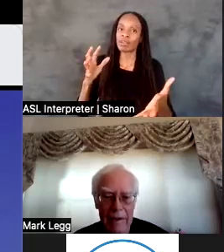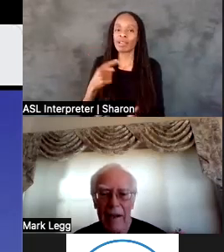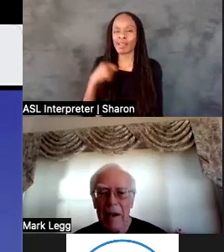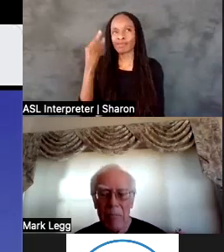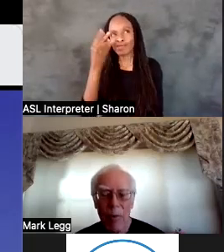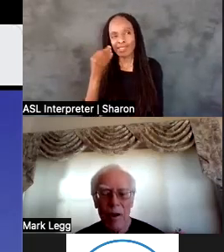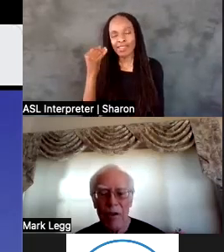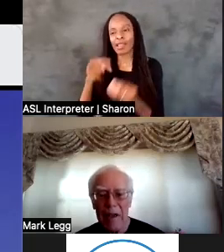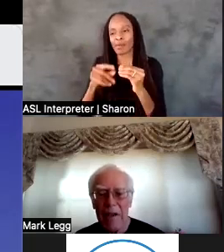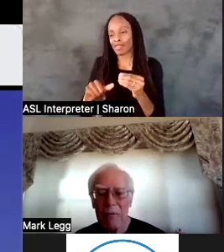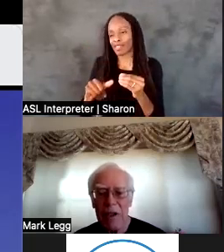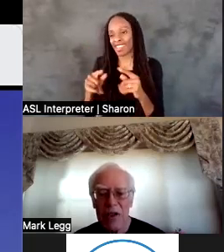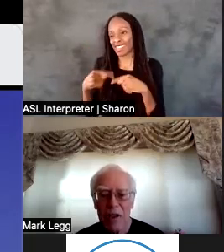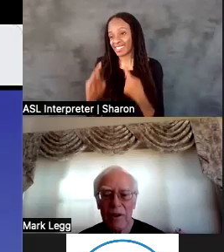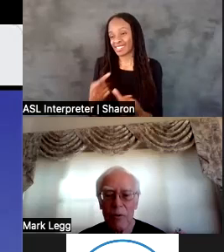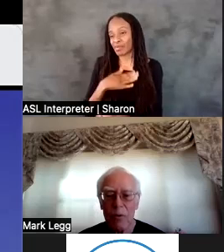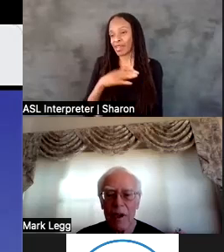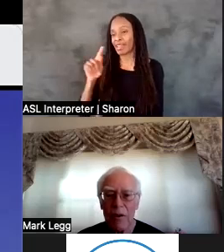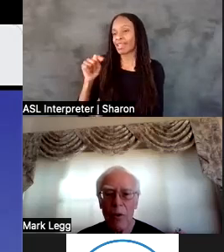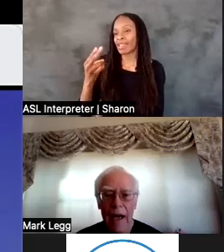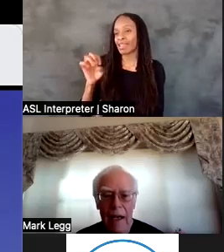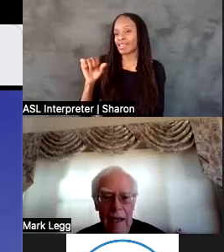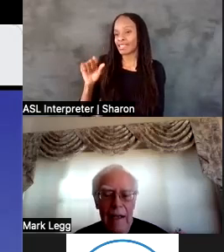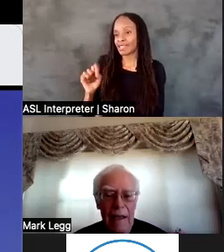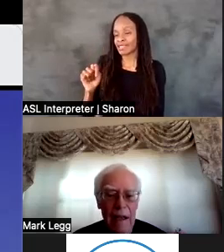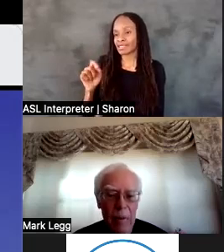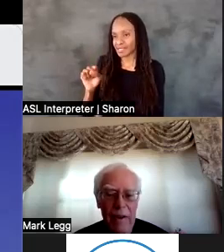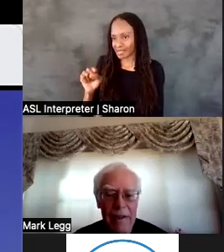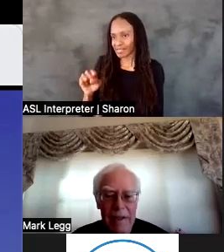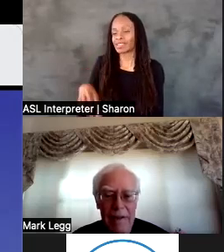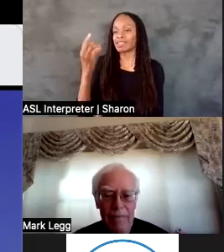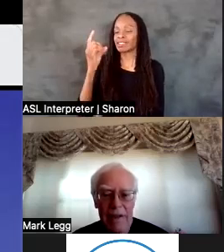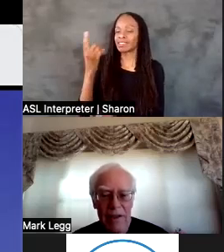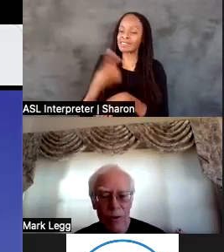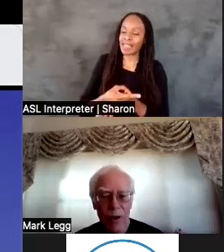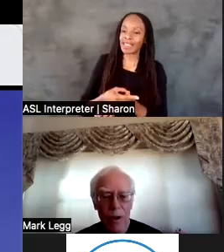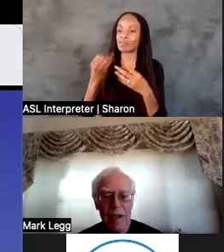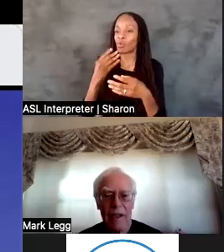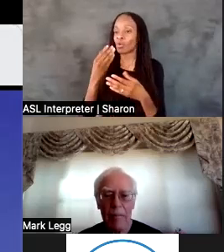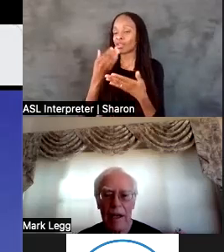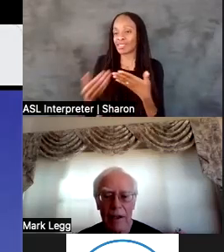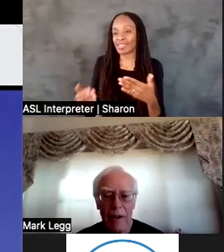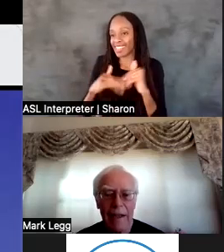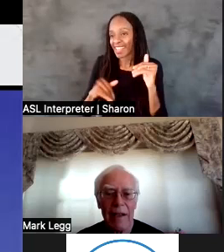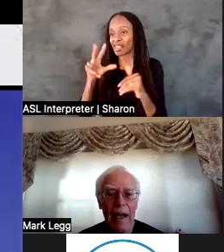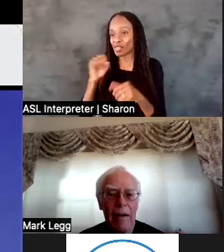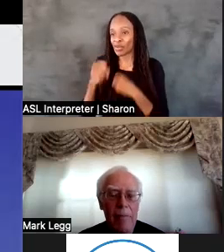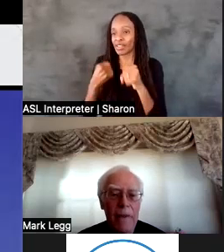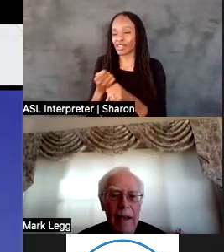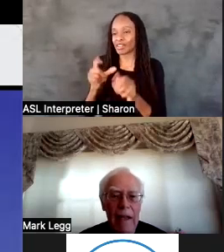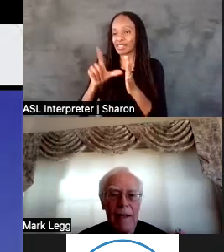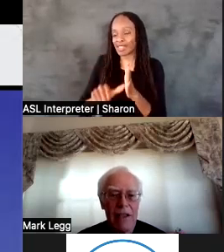days, more than 30 years, and we still don't really know why. But this is the real world. It's complicated. So next